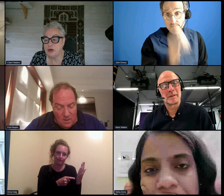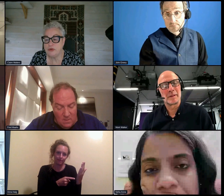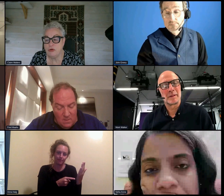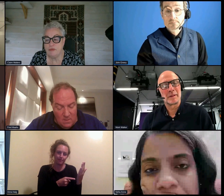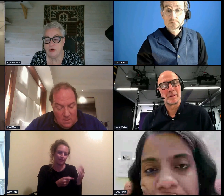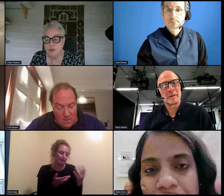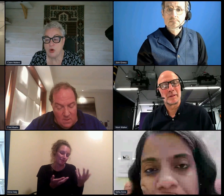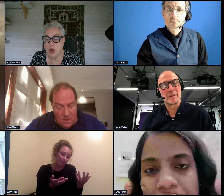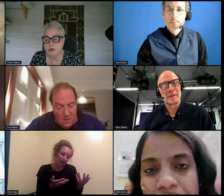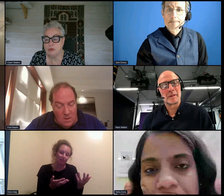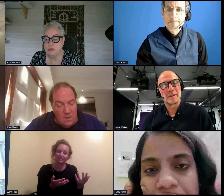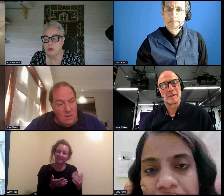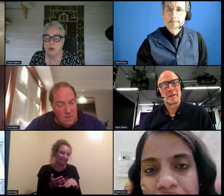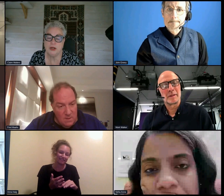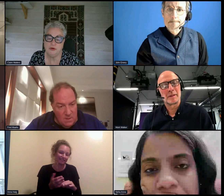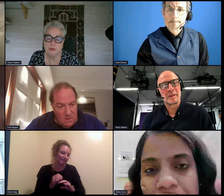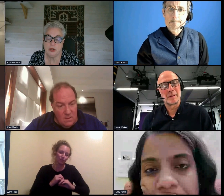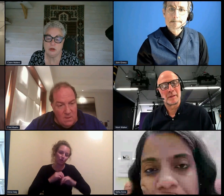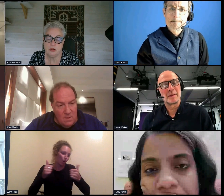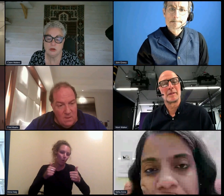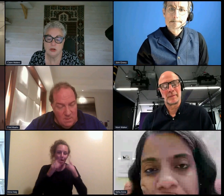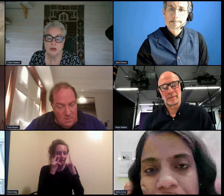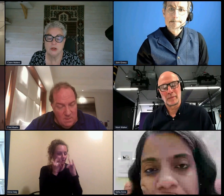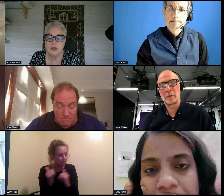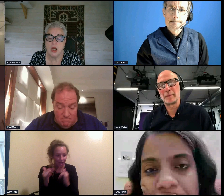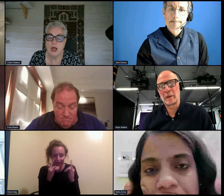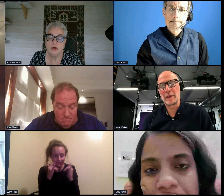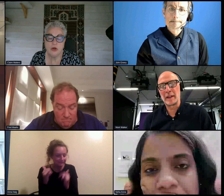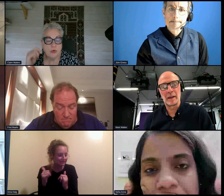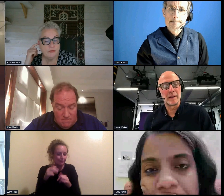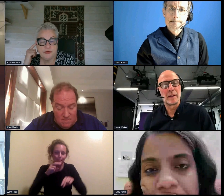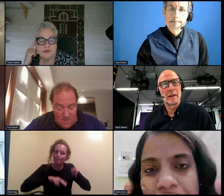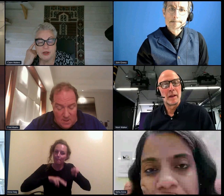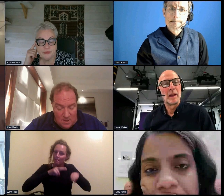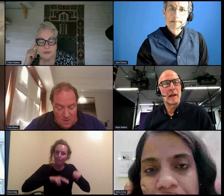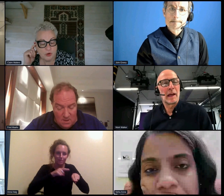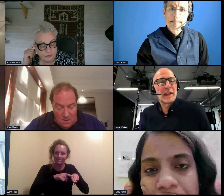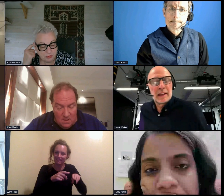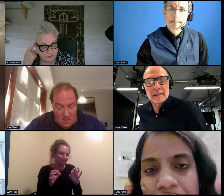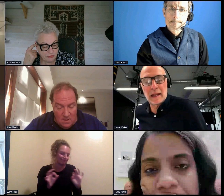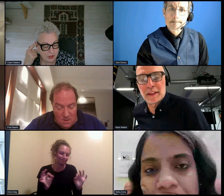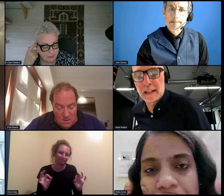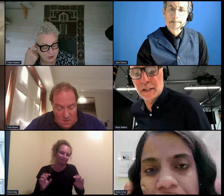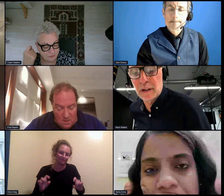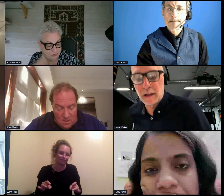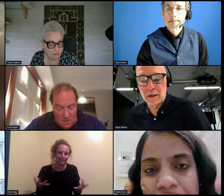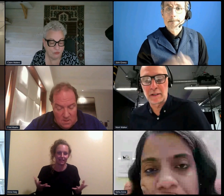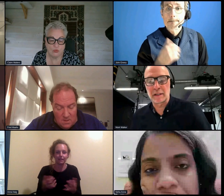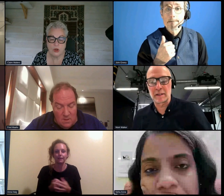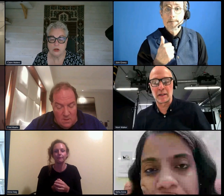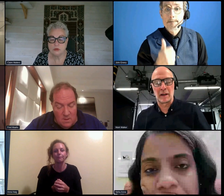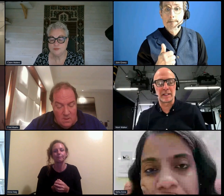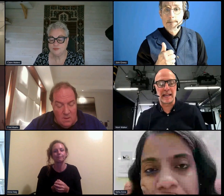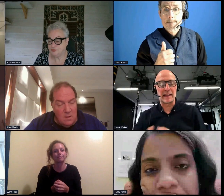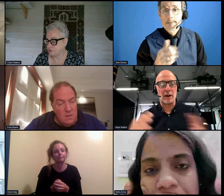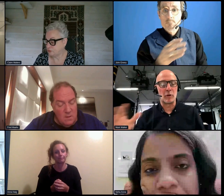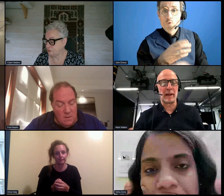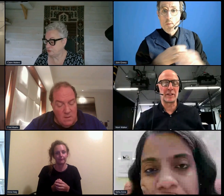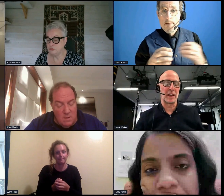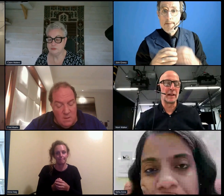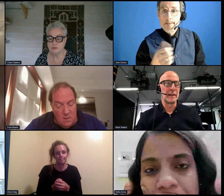suddenly magic up a smartphone and learn how to use it, this is a real barrier for an awful lot of